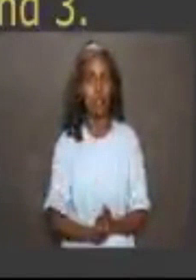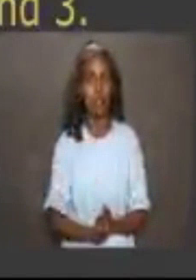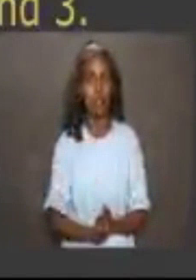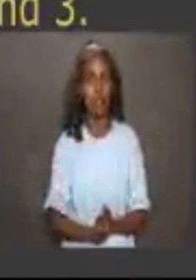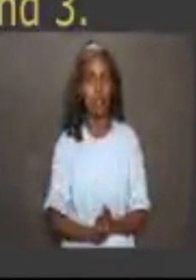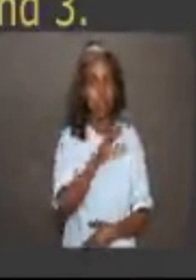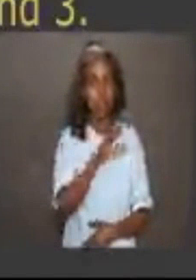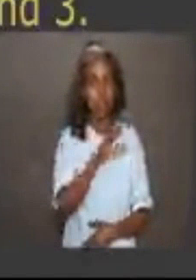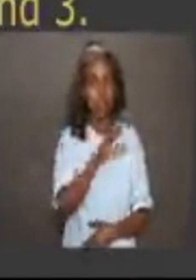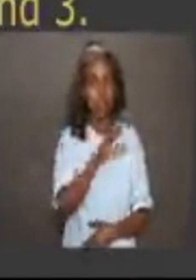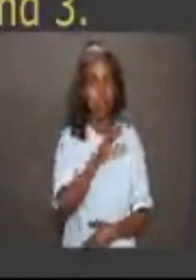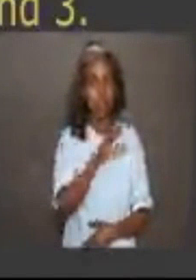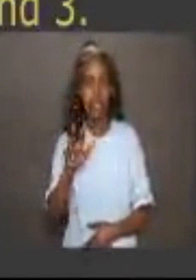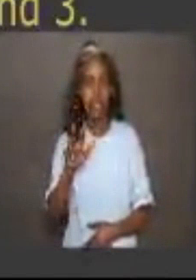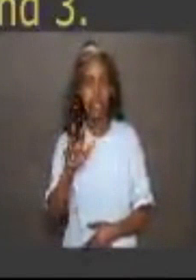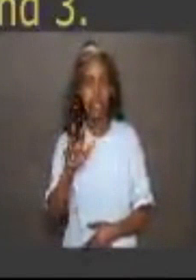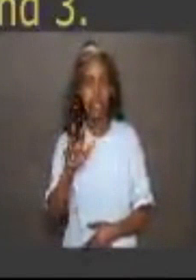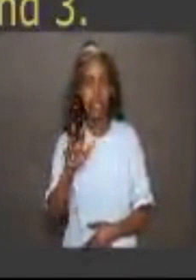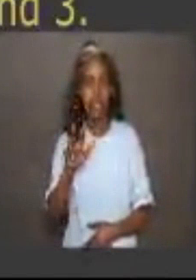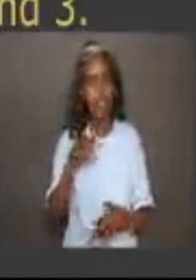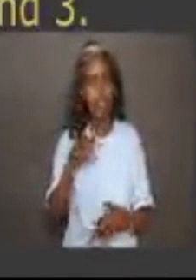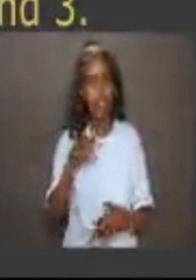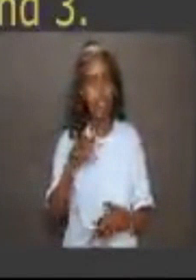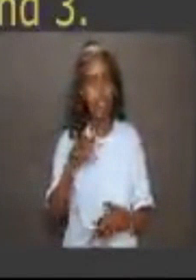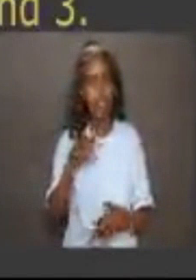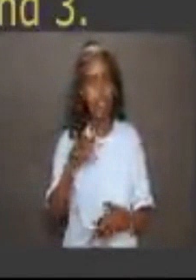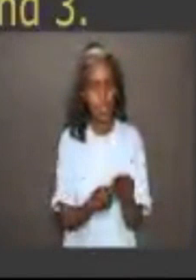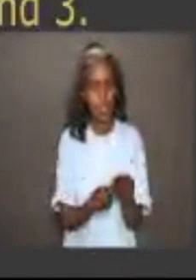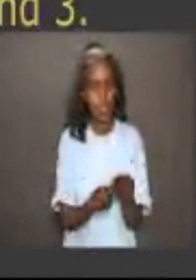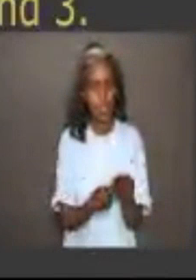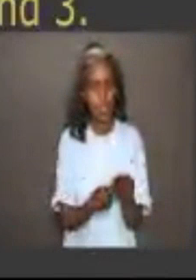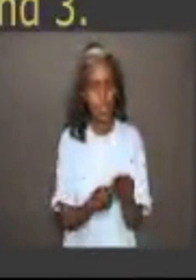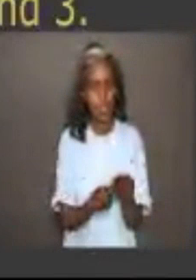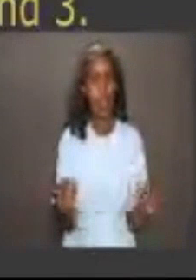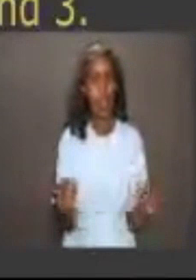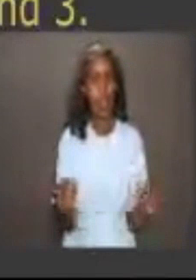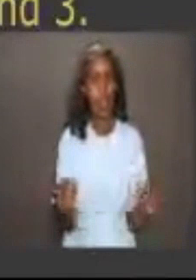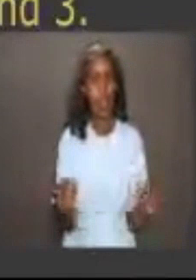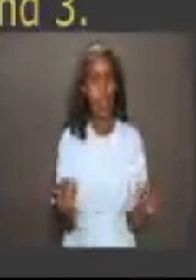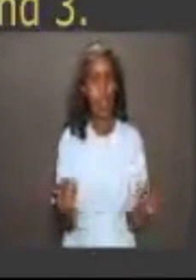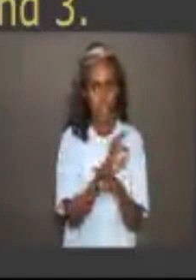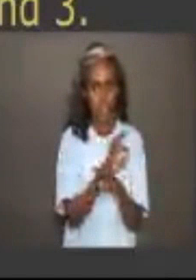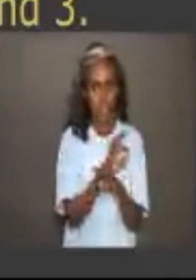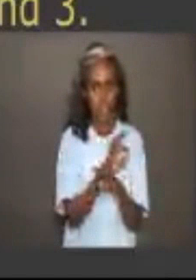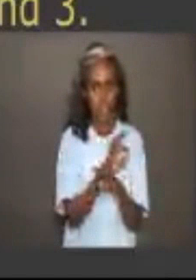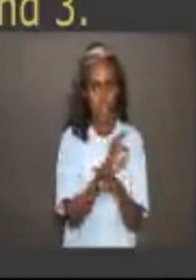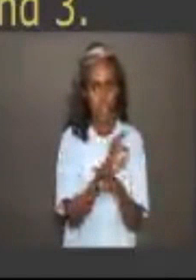3 are therefore factors of 6.